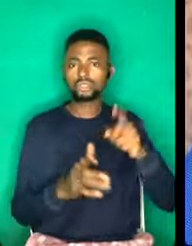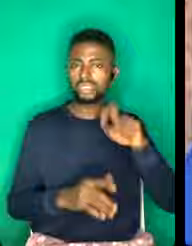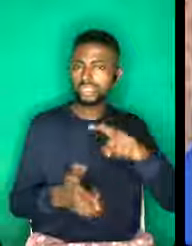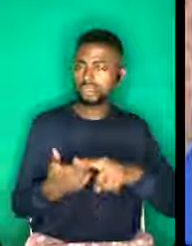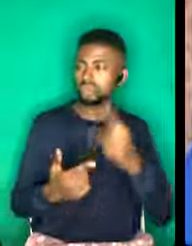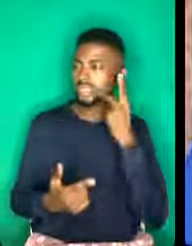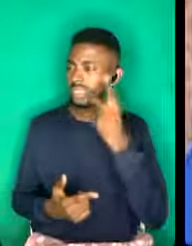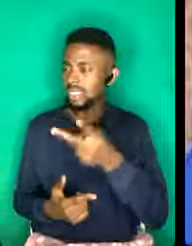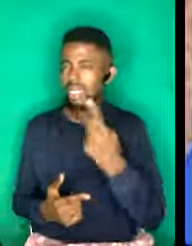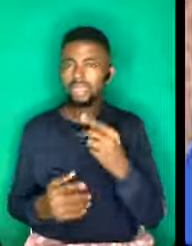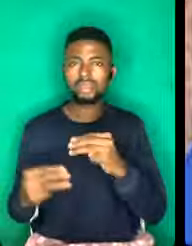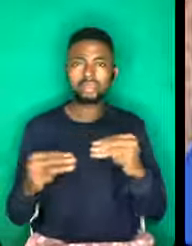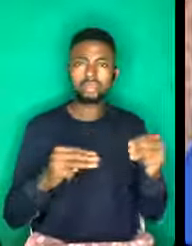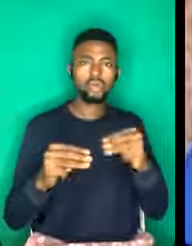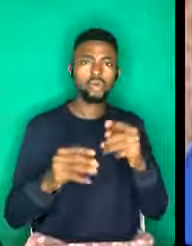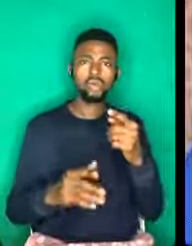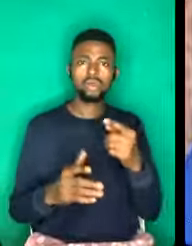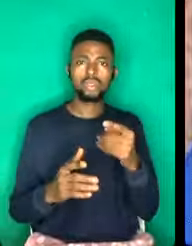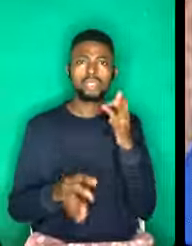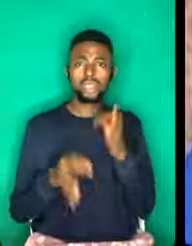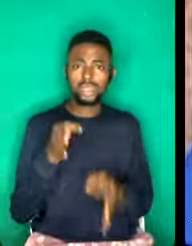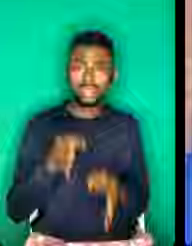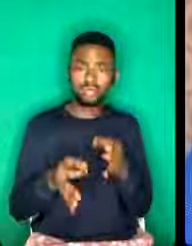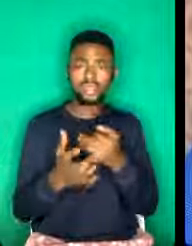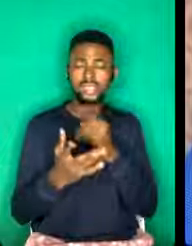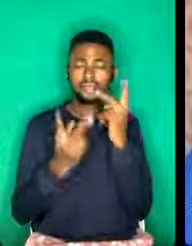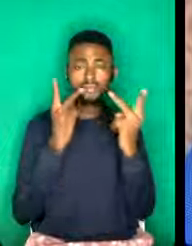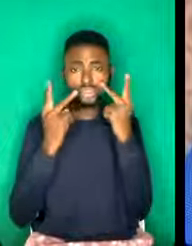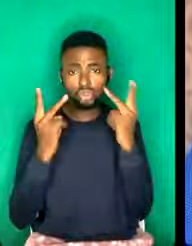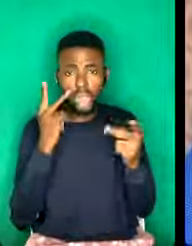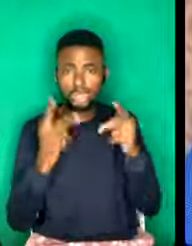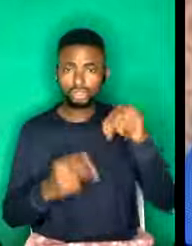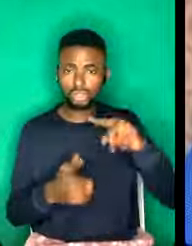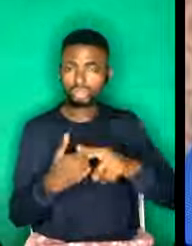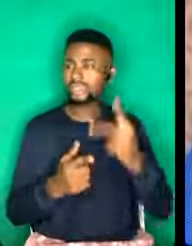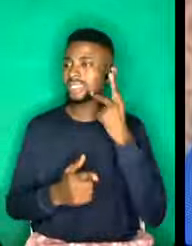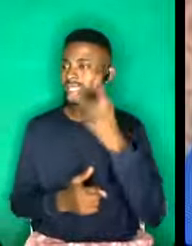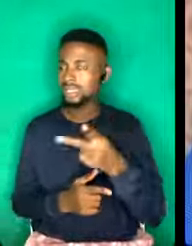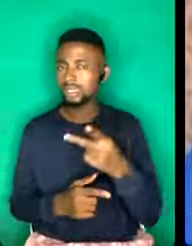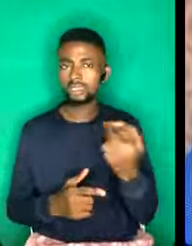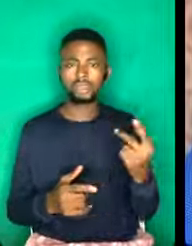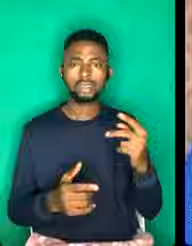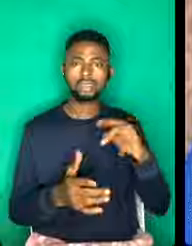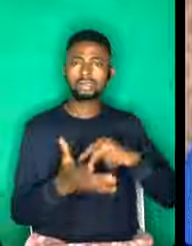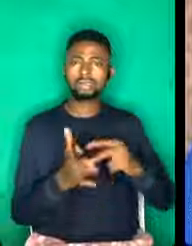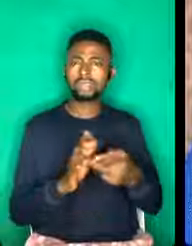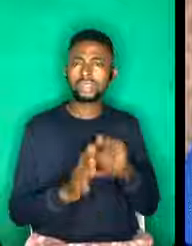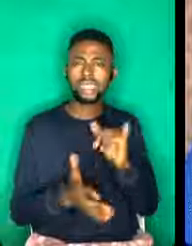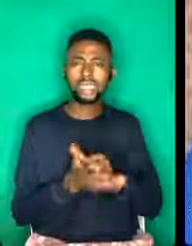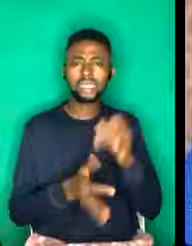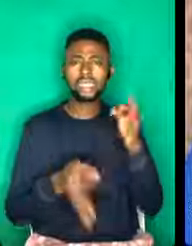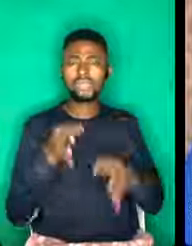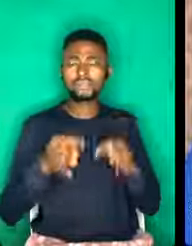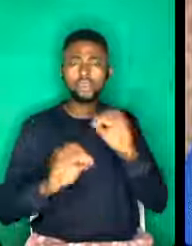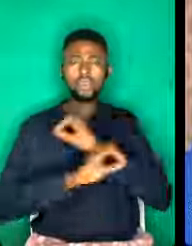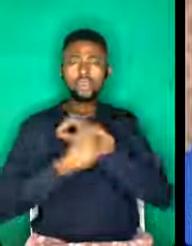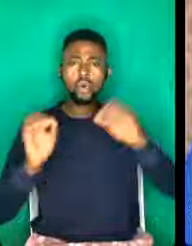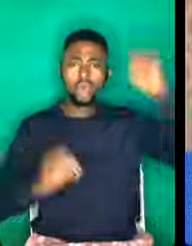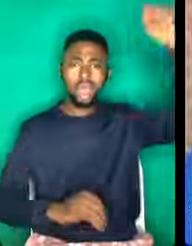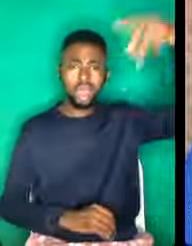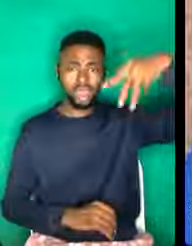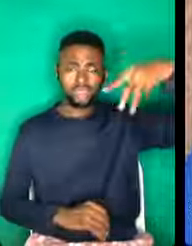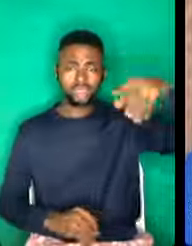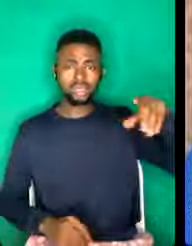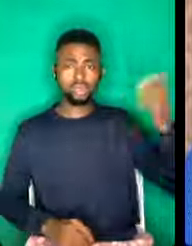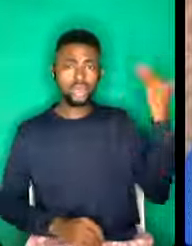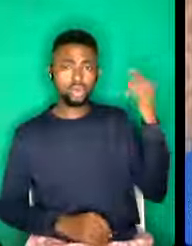language has to do with visuals? That means you have to see. So are we saying that when there is no light, before you mentioned that, there has to be the